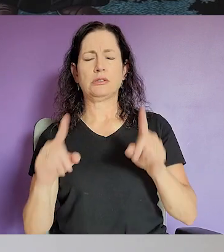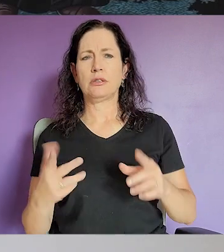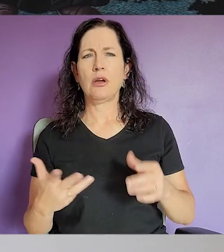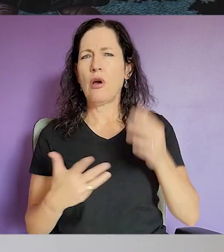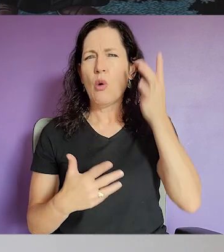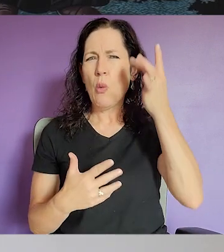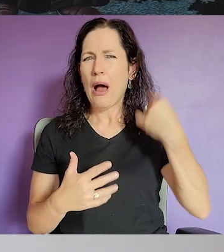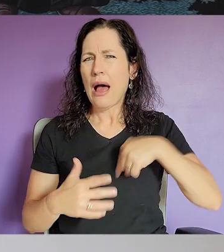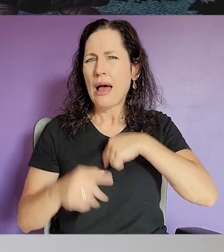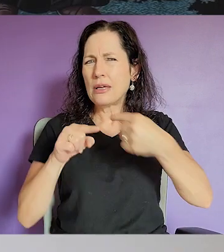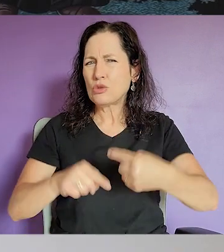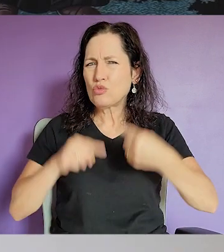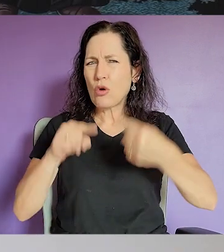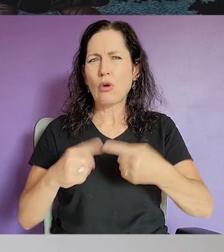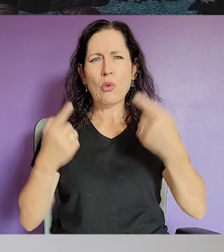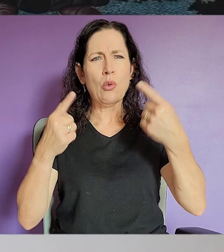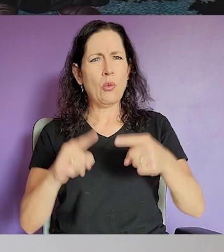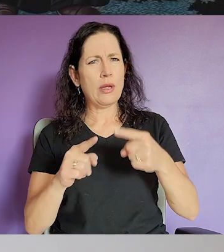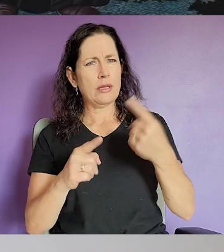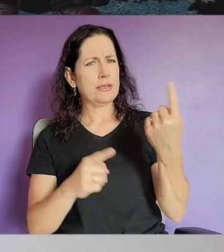with what is different,